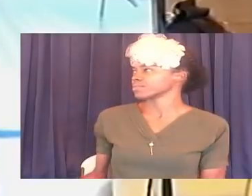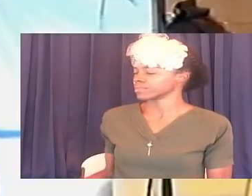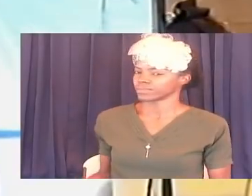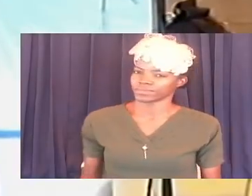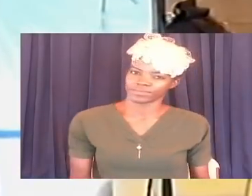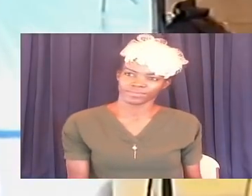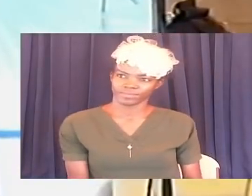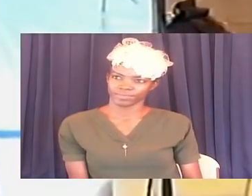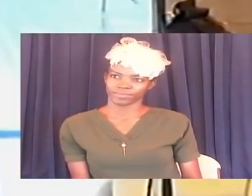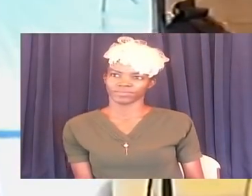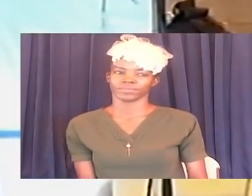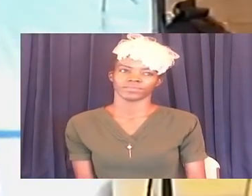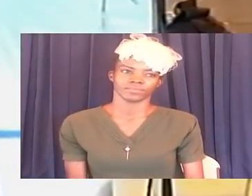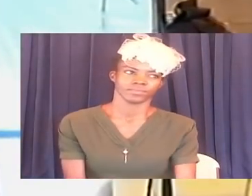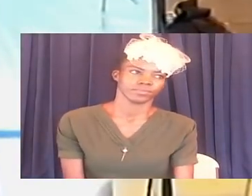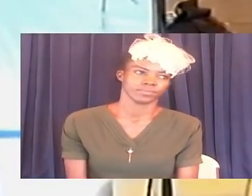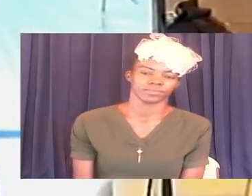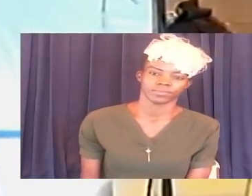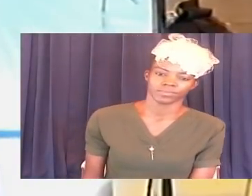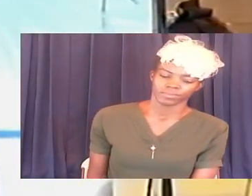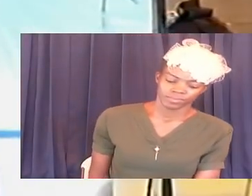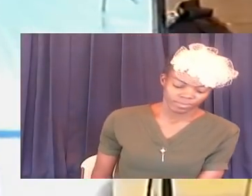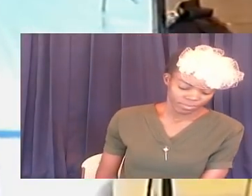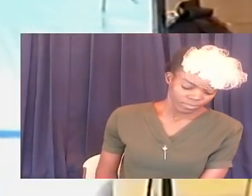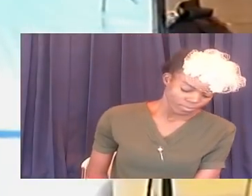full of trouble.